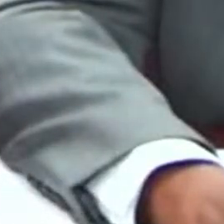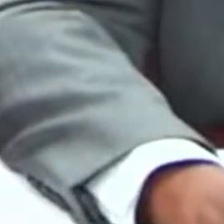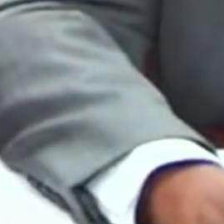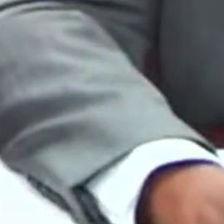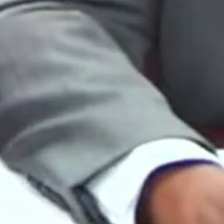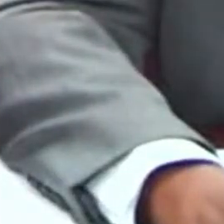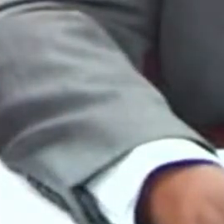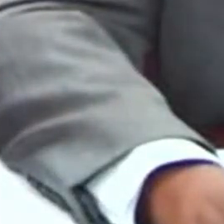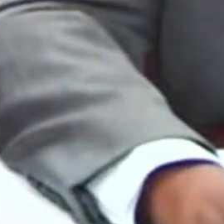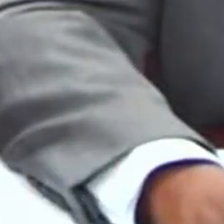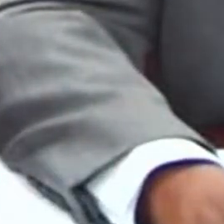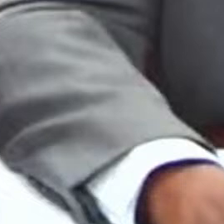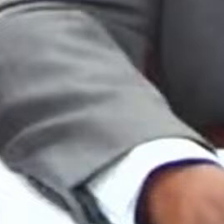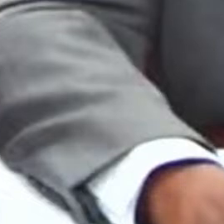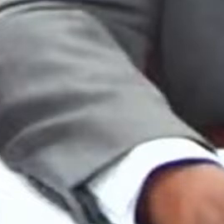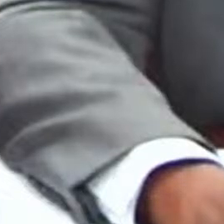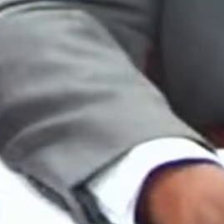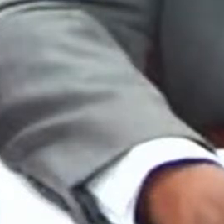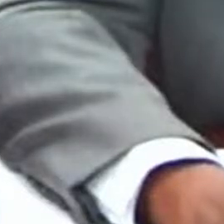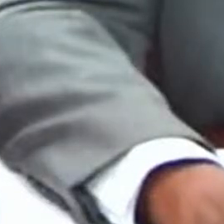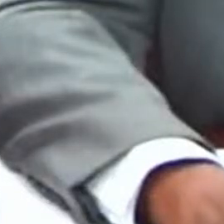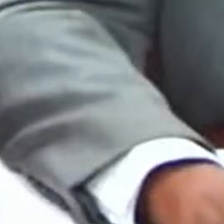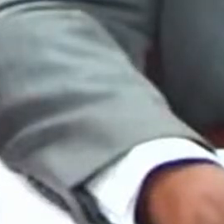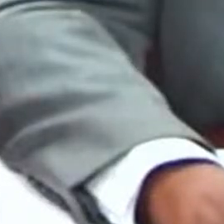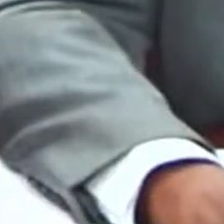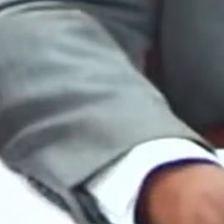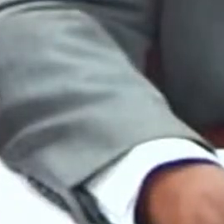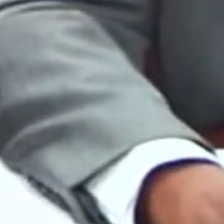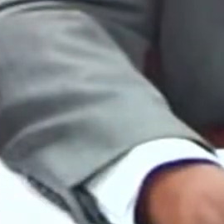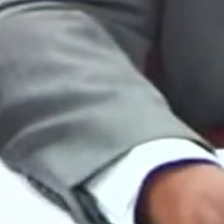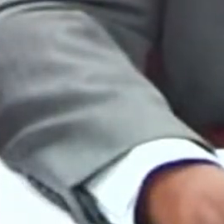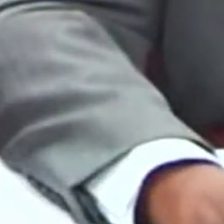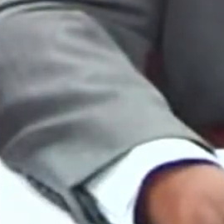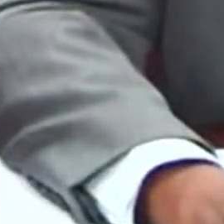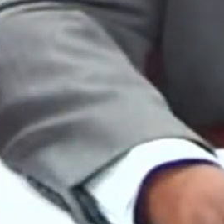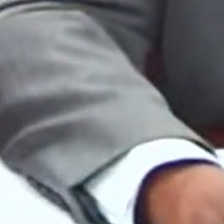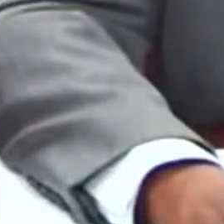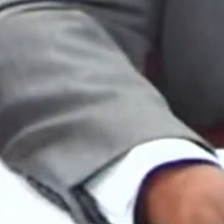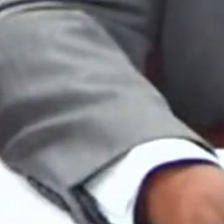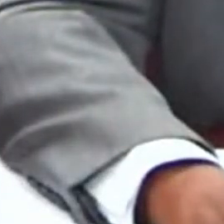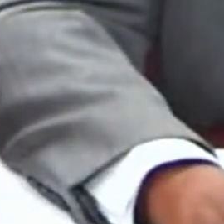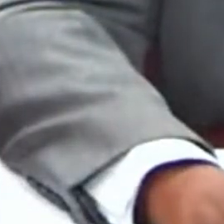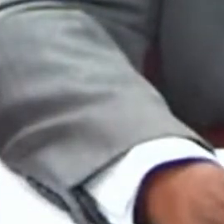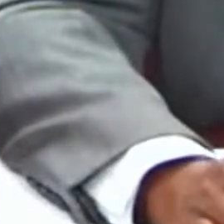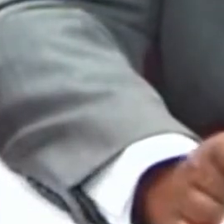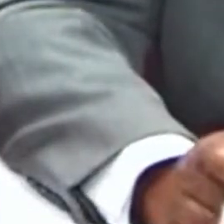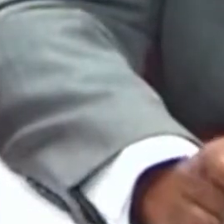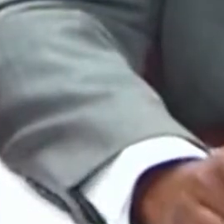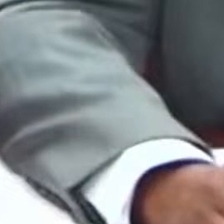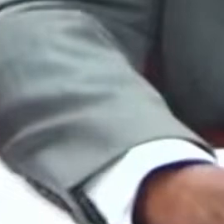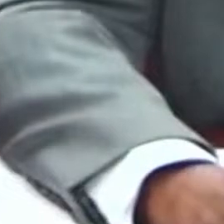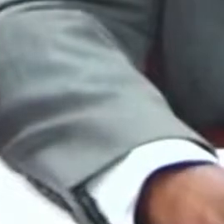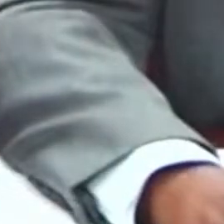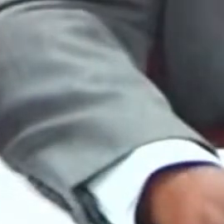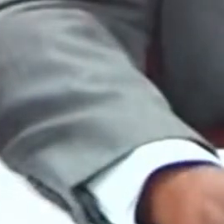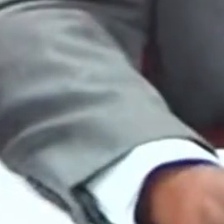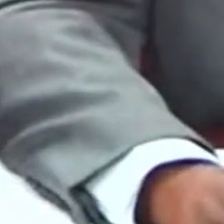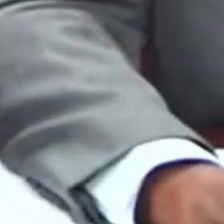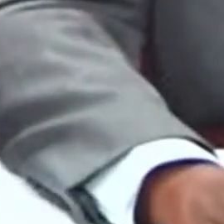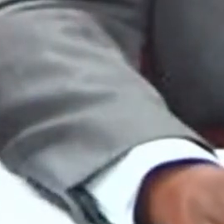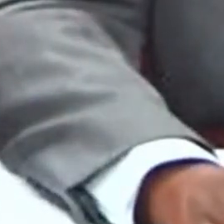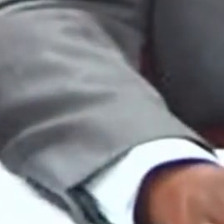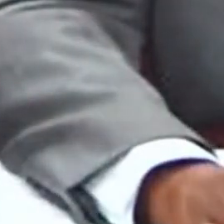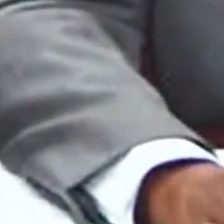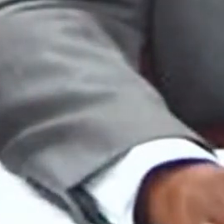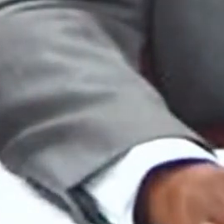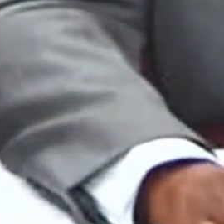Siavonga? Oh, sorry, I apologize. Sinazongwe. Okay. Will we be able to raise monies to meet